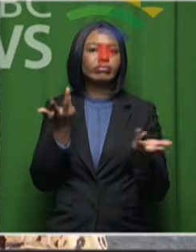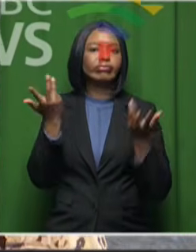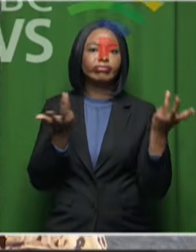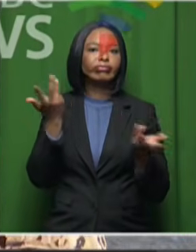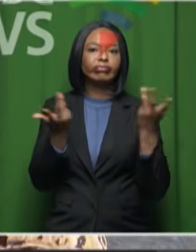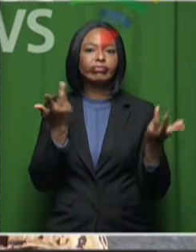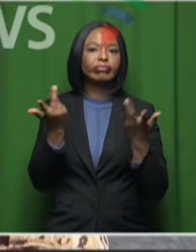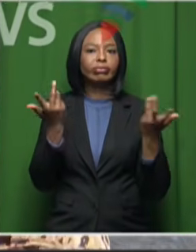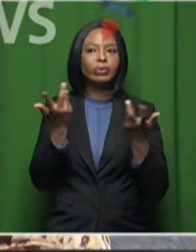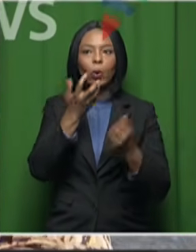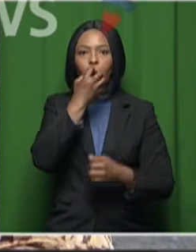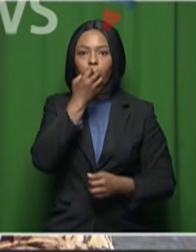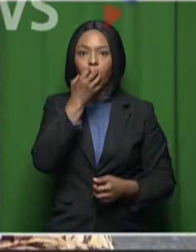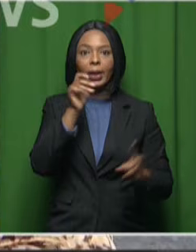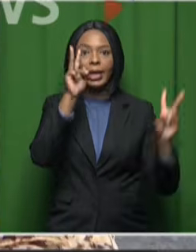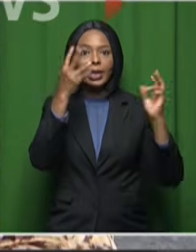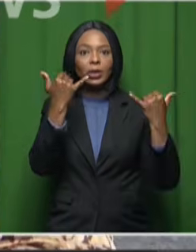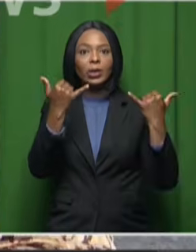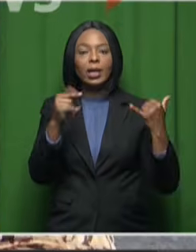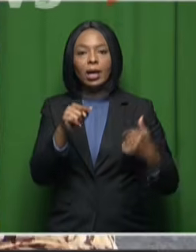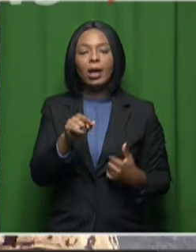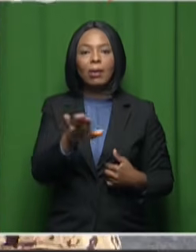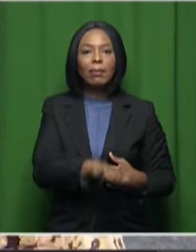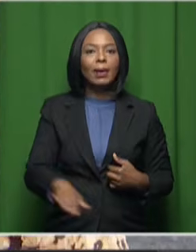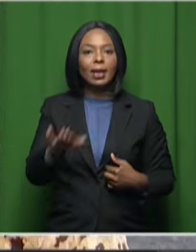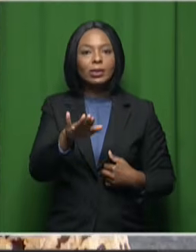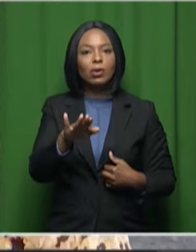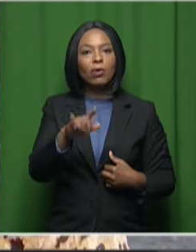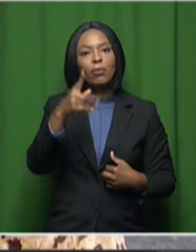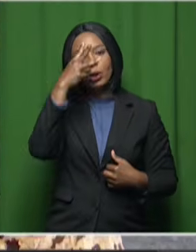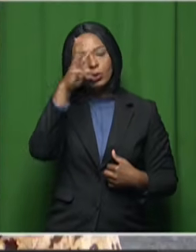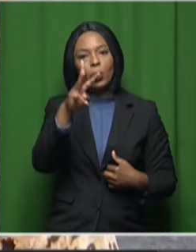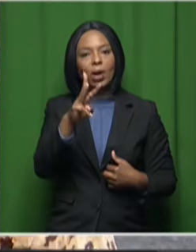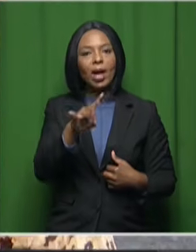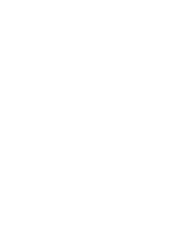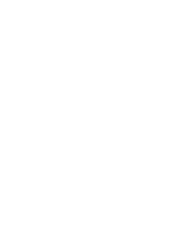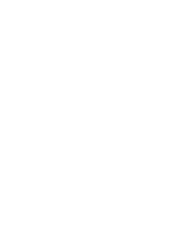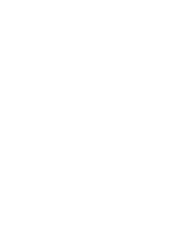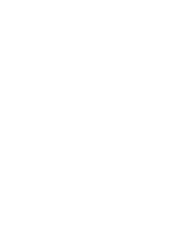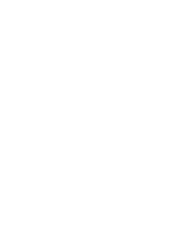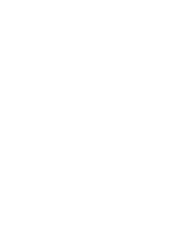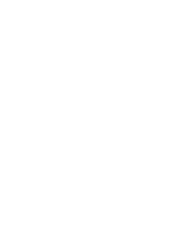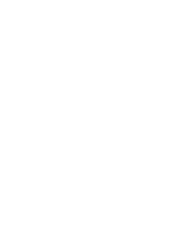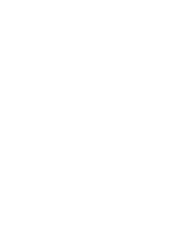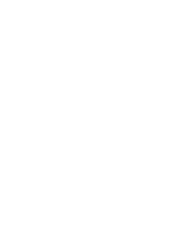the city of Tshwane. So there's a lot. It's a layered story here in Hammanskraal.